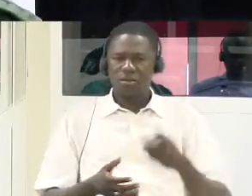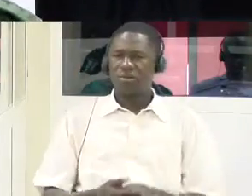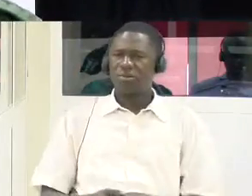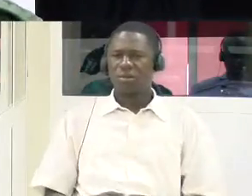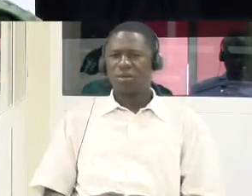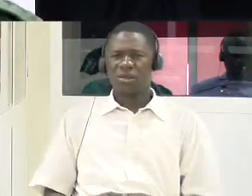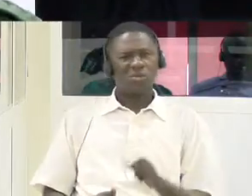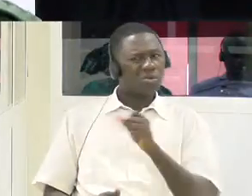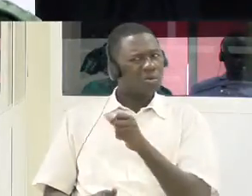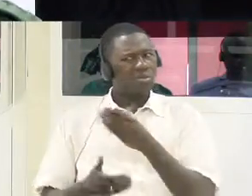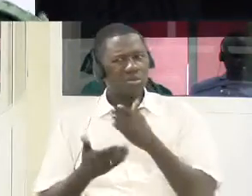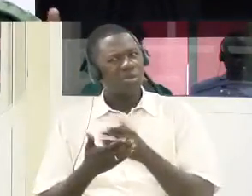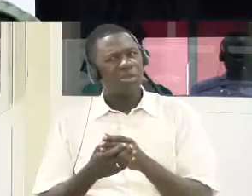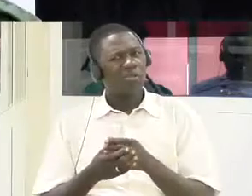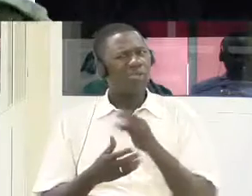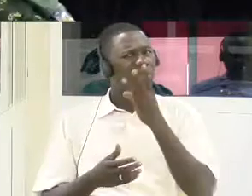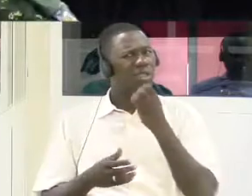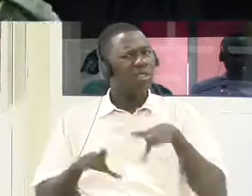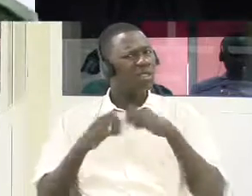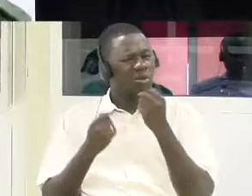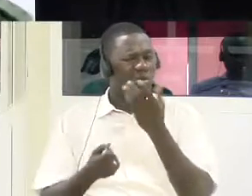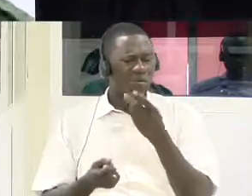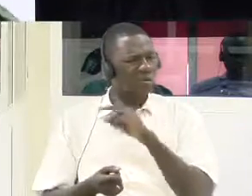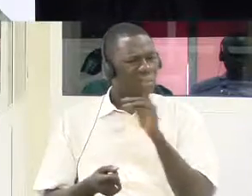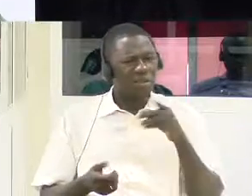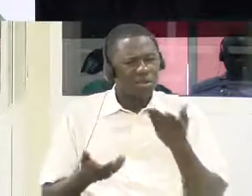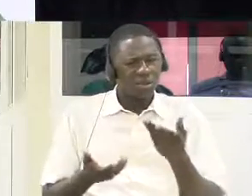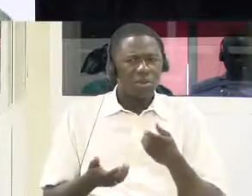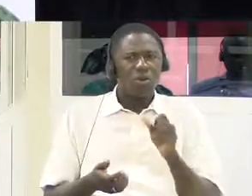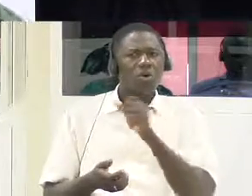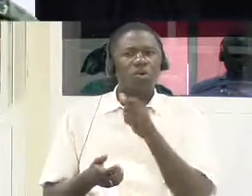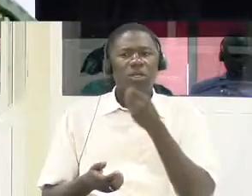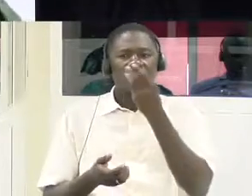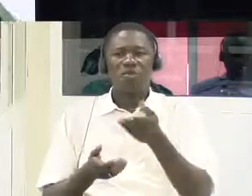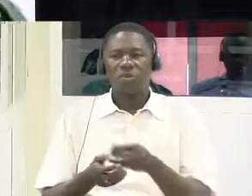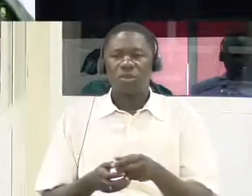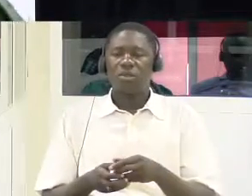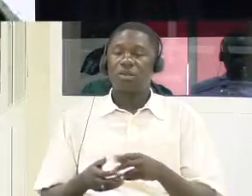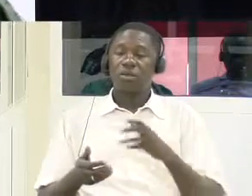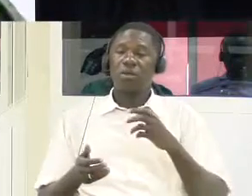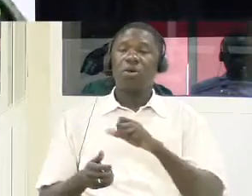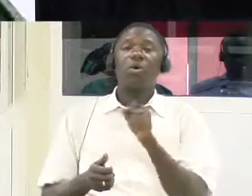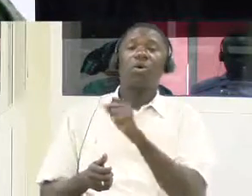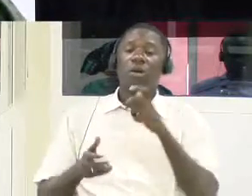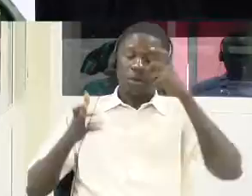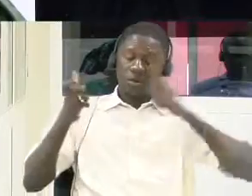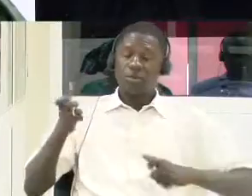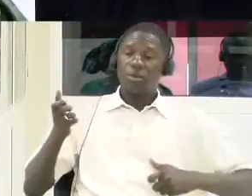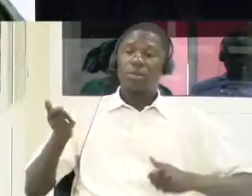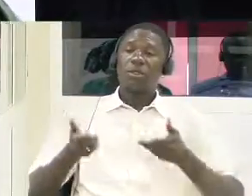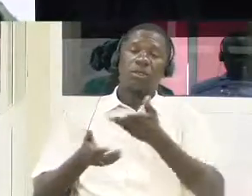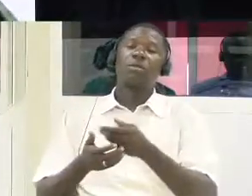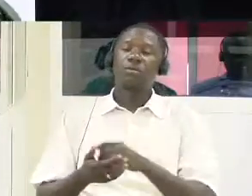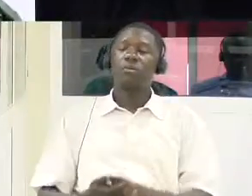30,000 or 40,000, I don't know precisely. I don't remember precisely. Also, he gave to the troops. Then after that, when he said he